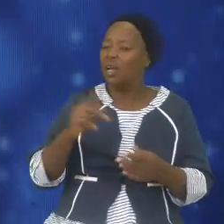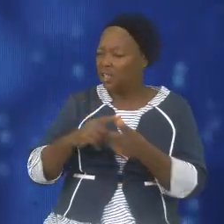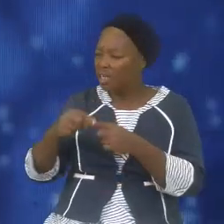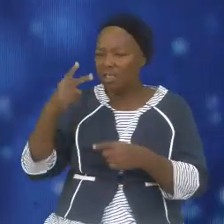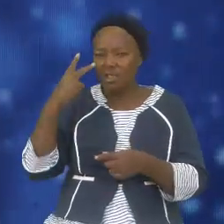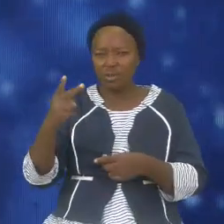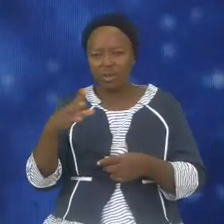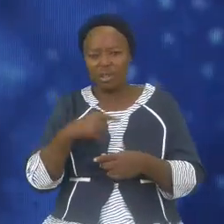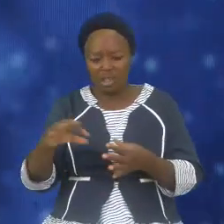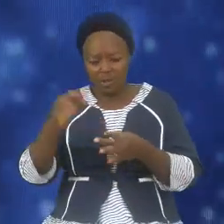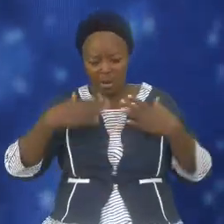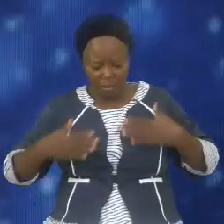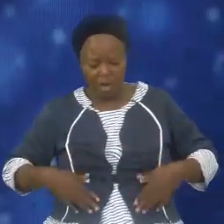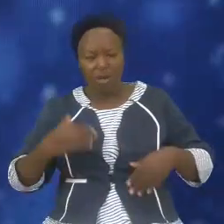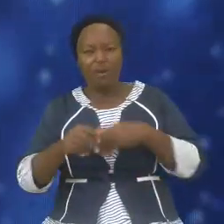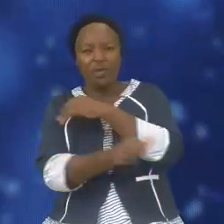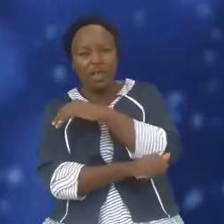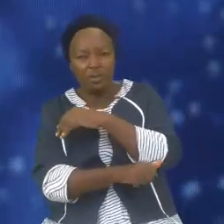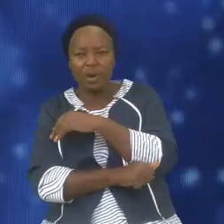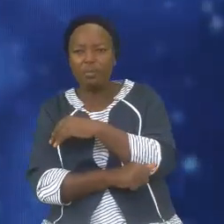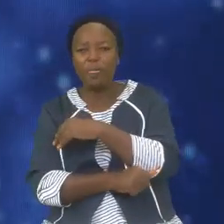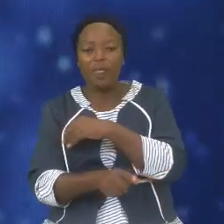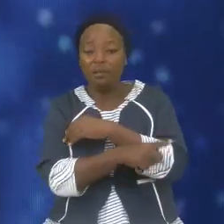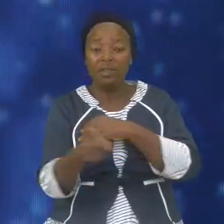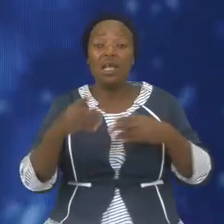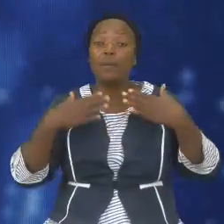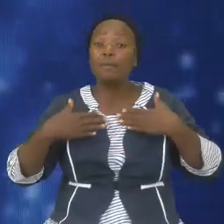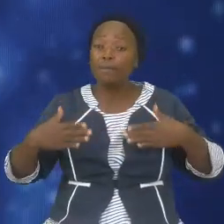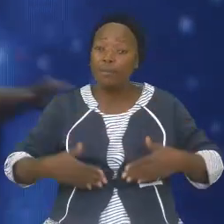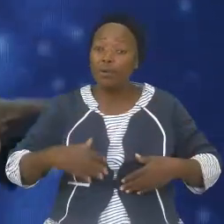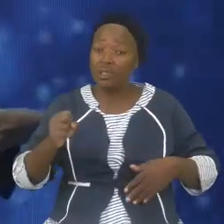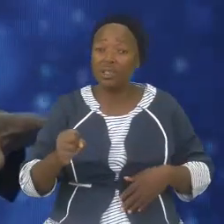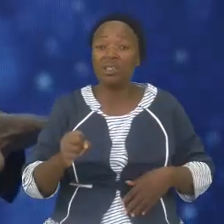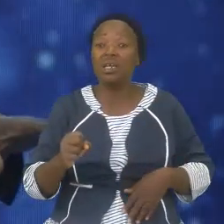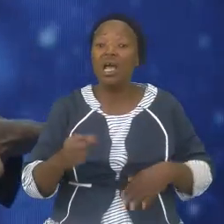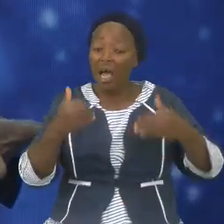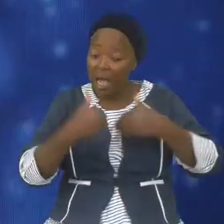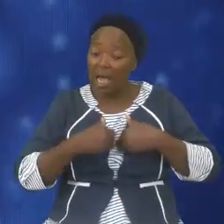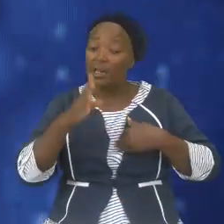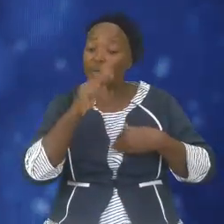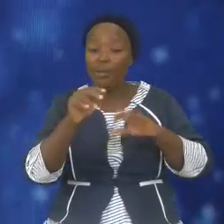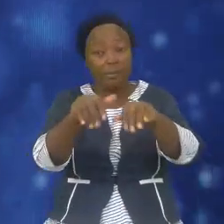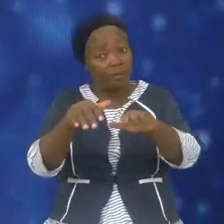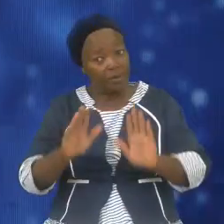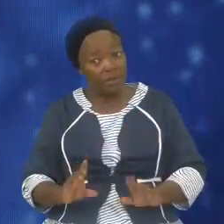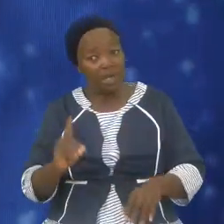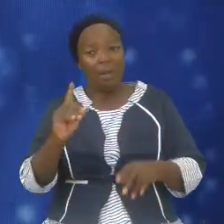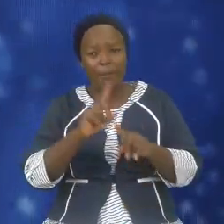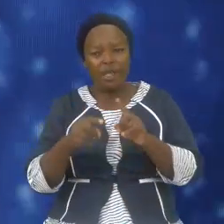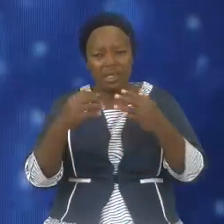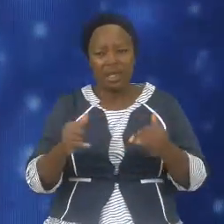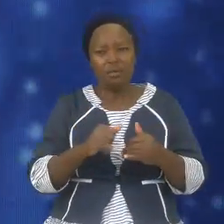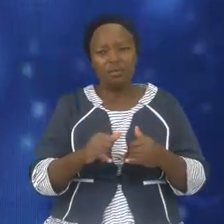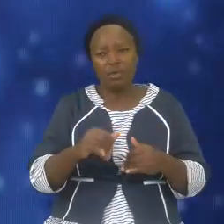spirit body of Abraham. Their bodies had been buried. But now he saw